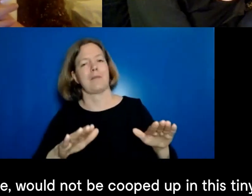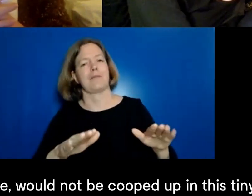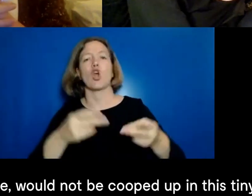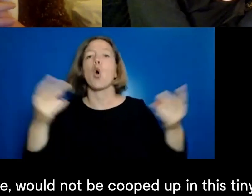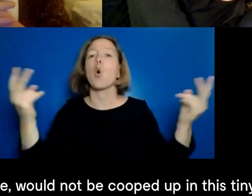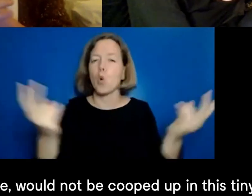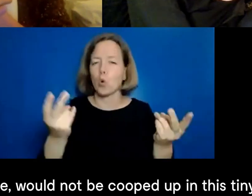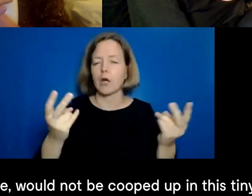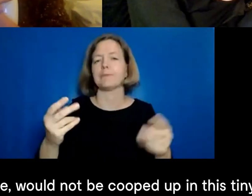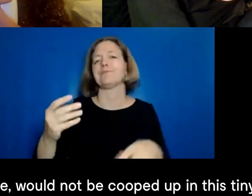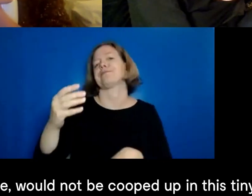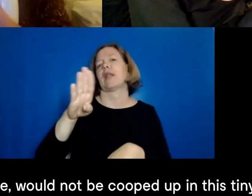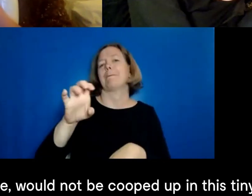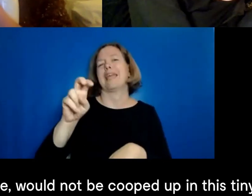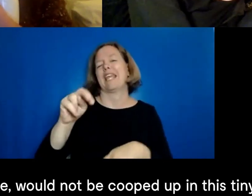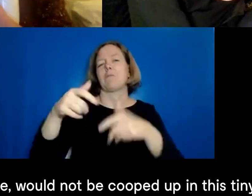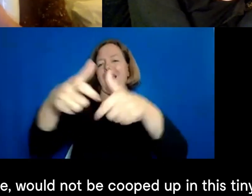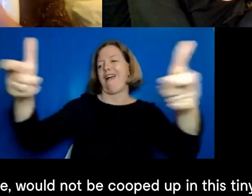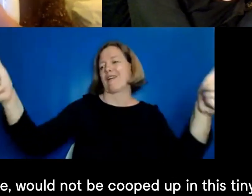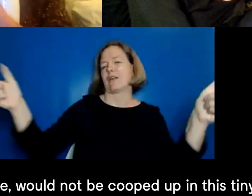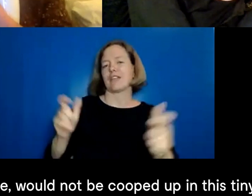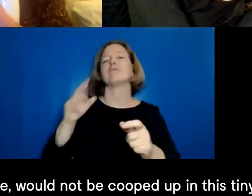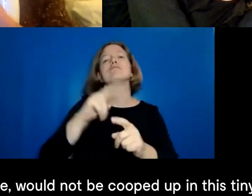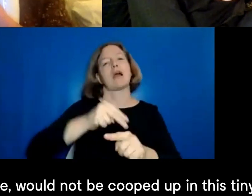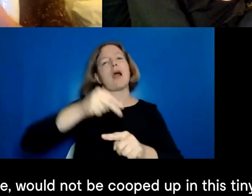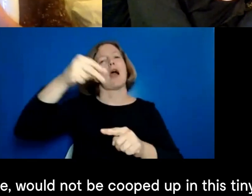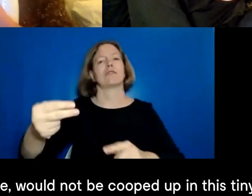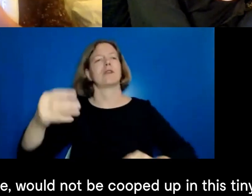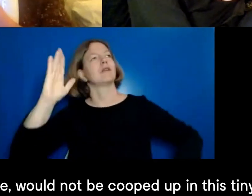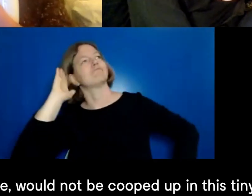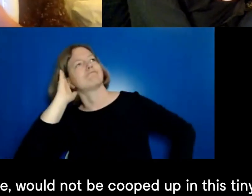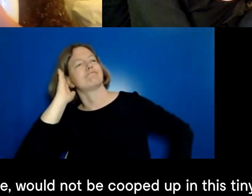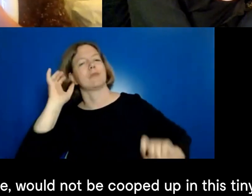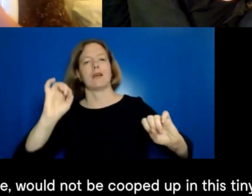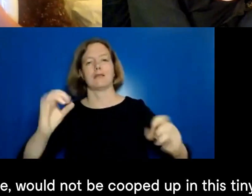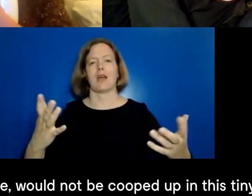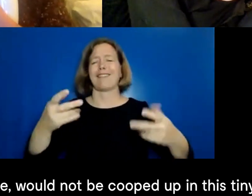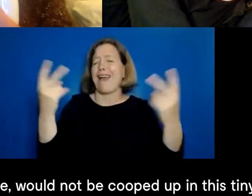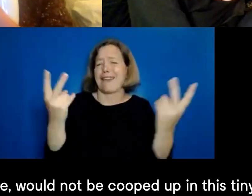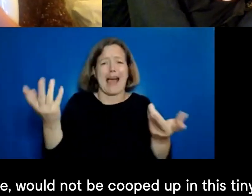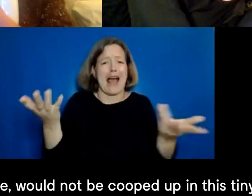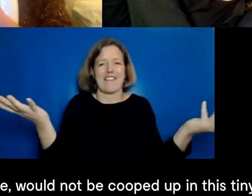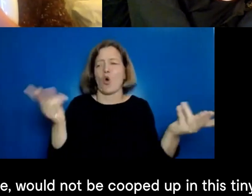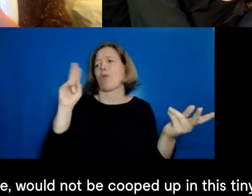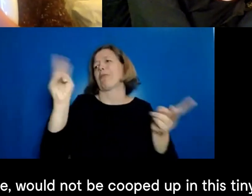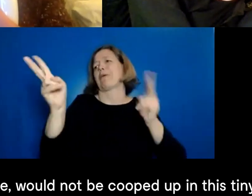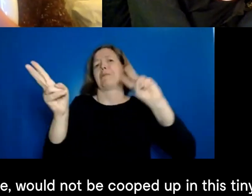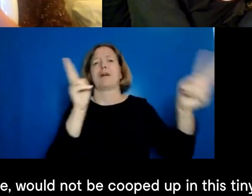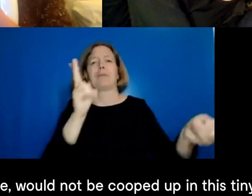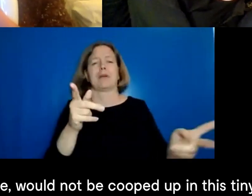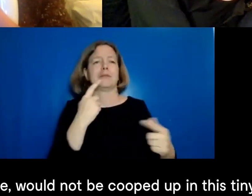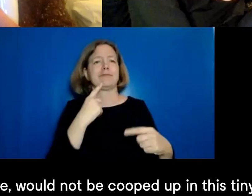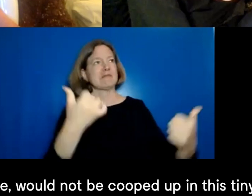cooped up in this tiny space between chairs with no view of the speakers